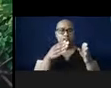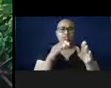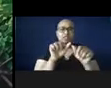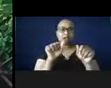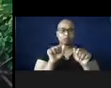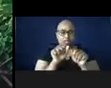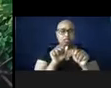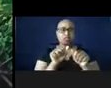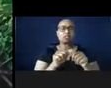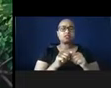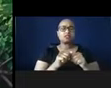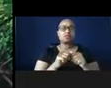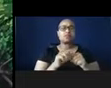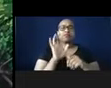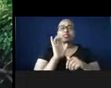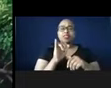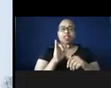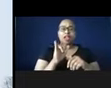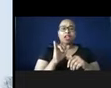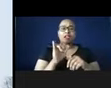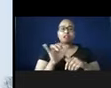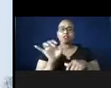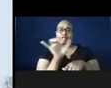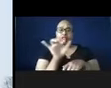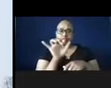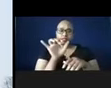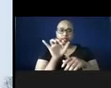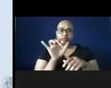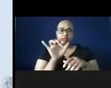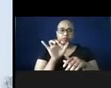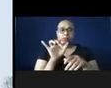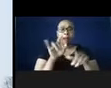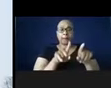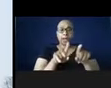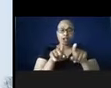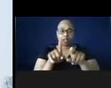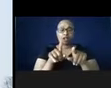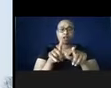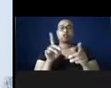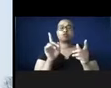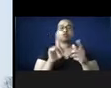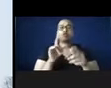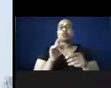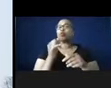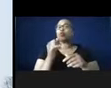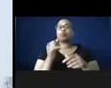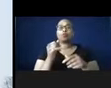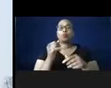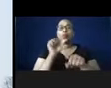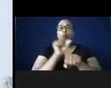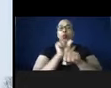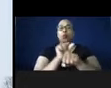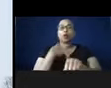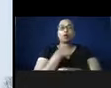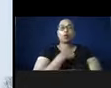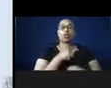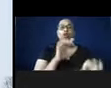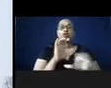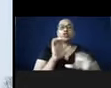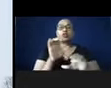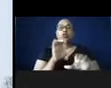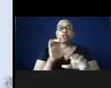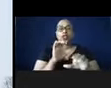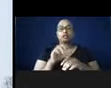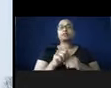that parallel to the work that we're doing at Clara Barton National Historic Site. And the stewardship emphasis area makes a lot